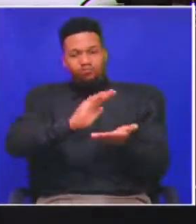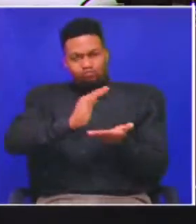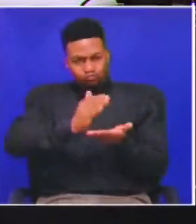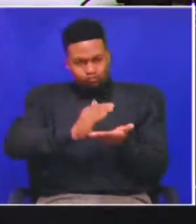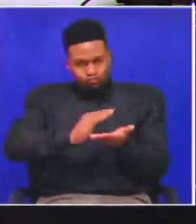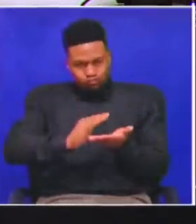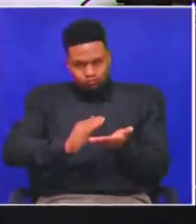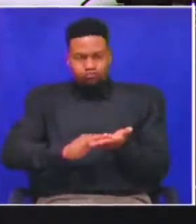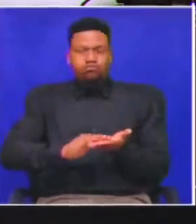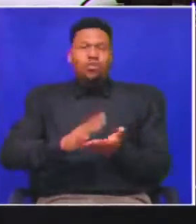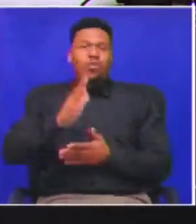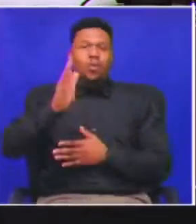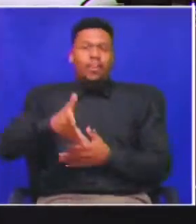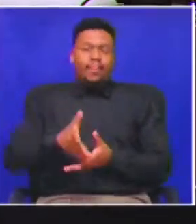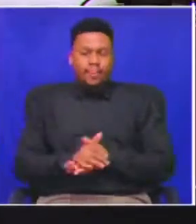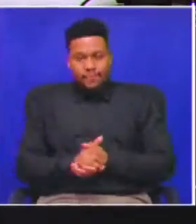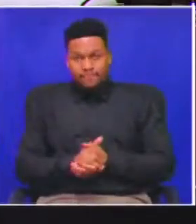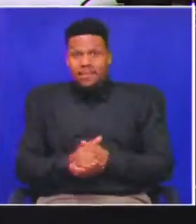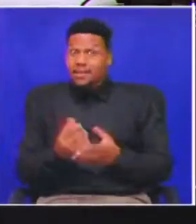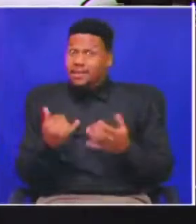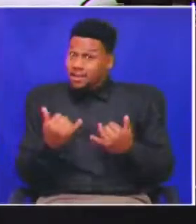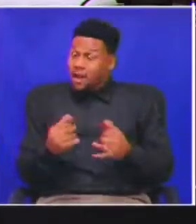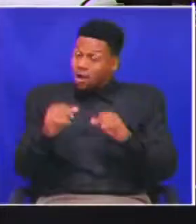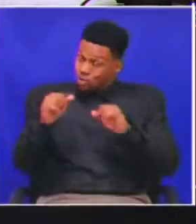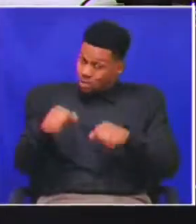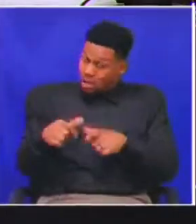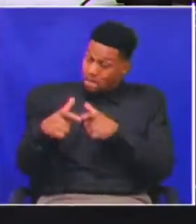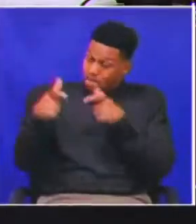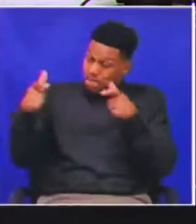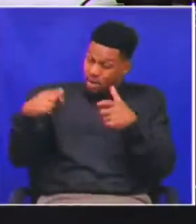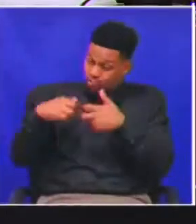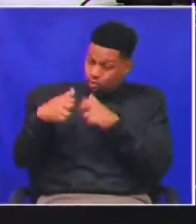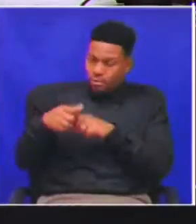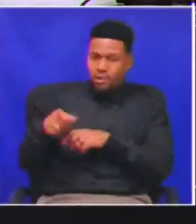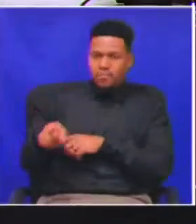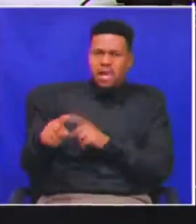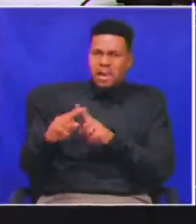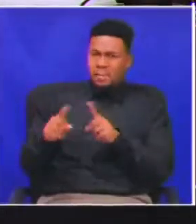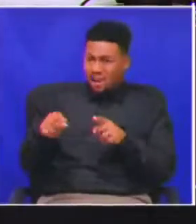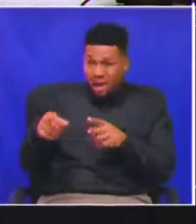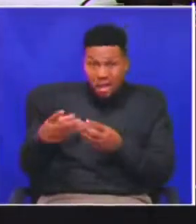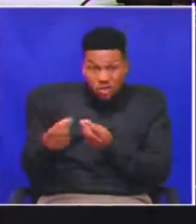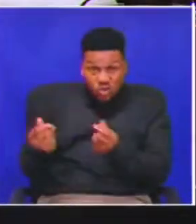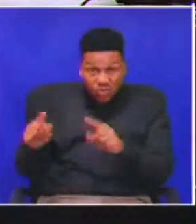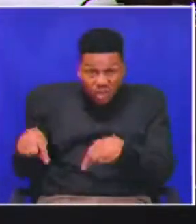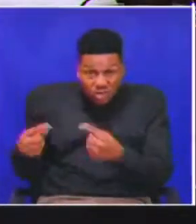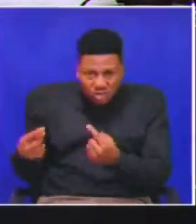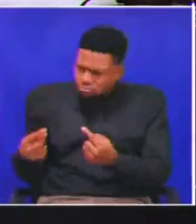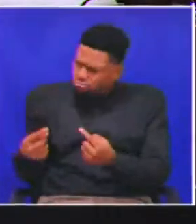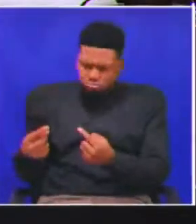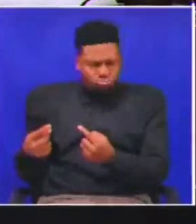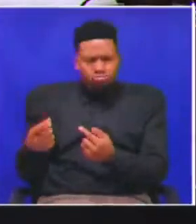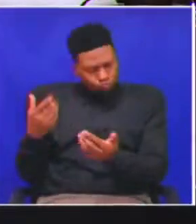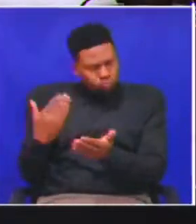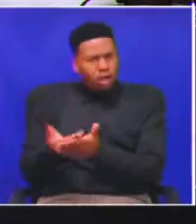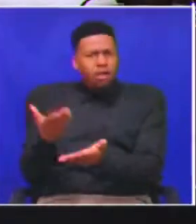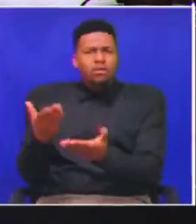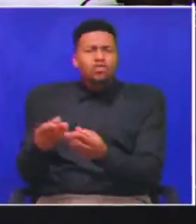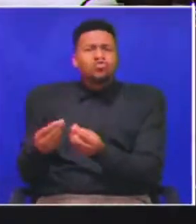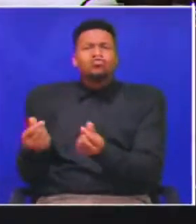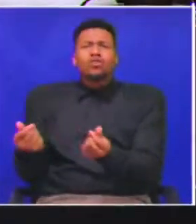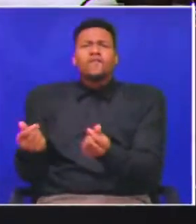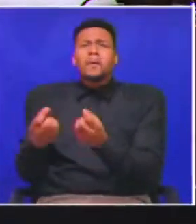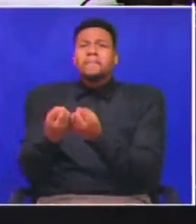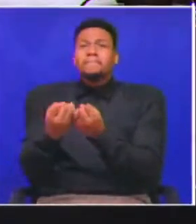a key problem, a big problem, but it is not an intractable problem. We can deal with it. Many other countries have